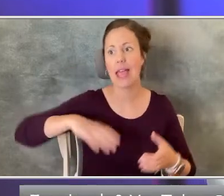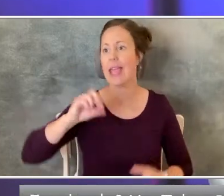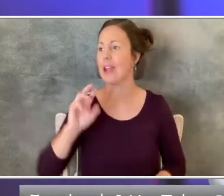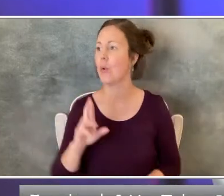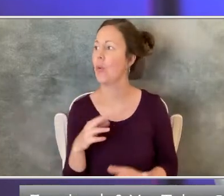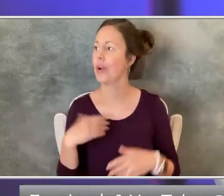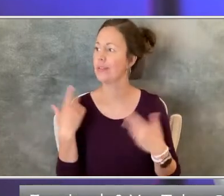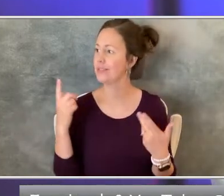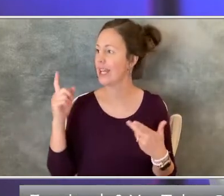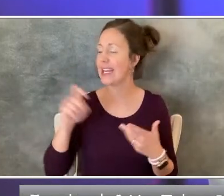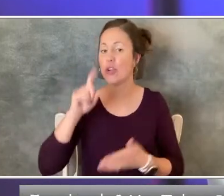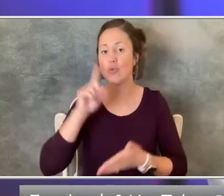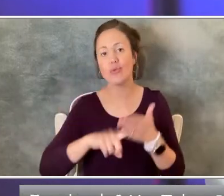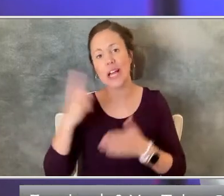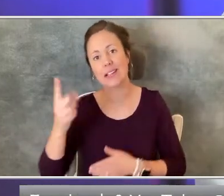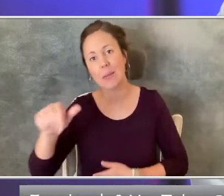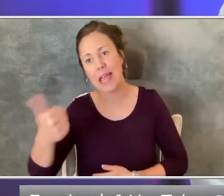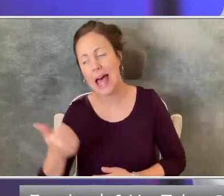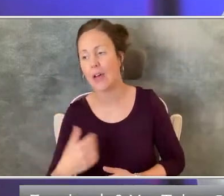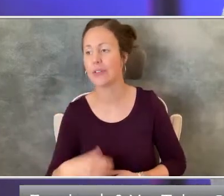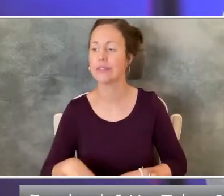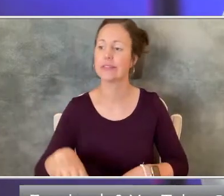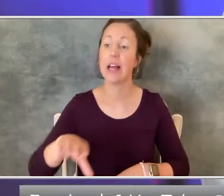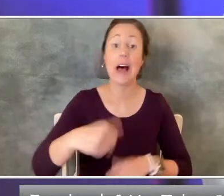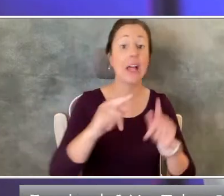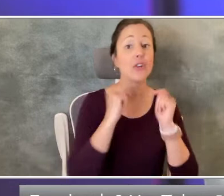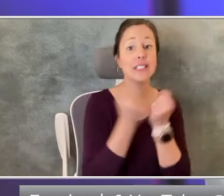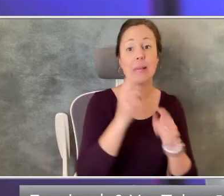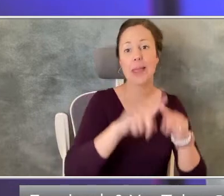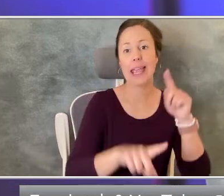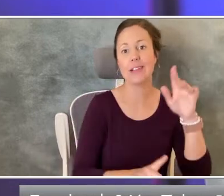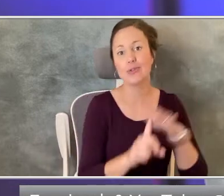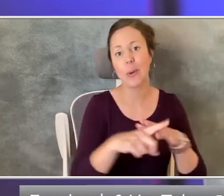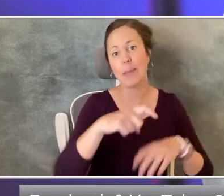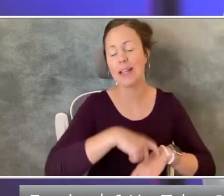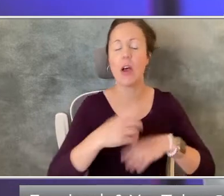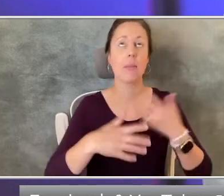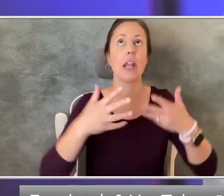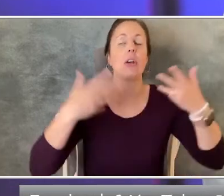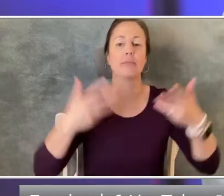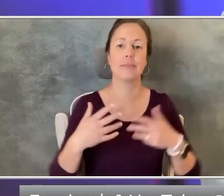The lung team can't get there till this time. You know, those kind of things. But basically, it's